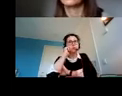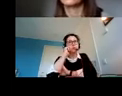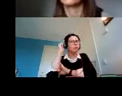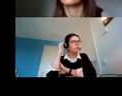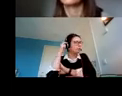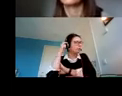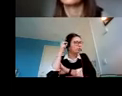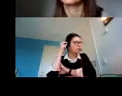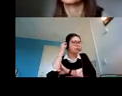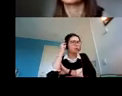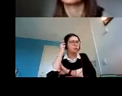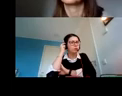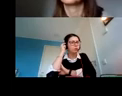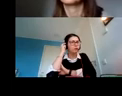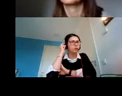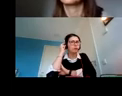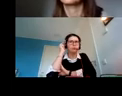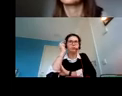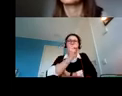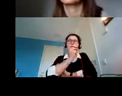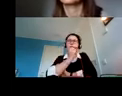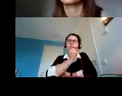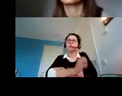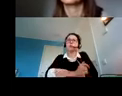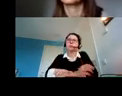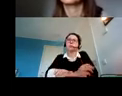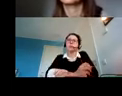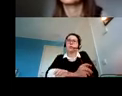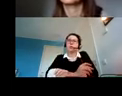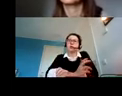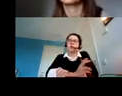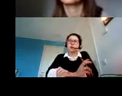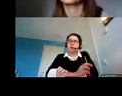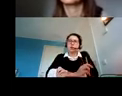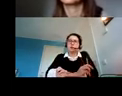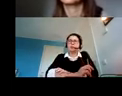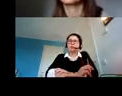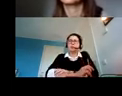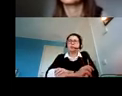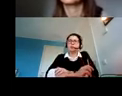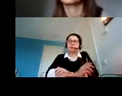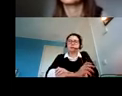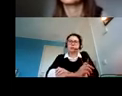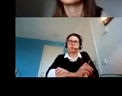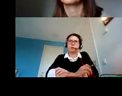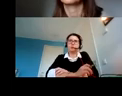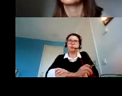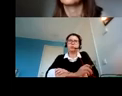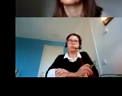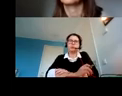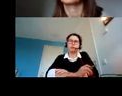the Italian government, to the first version of the National Action Plan. There is just a preamble that is signed by